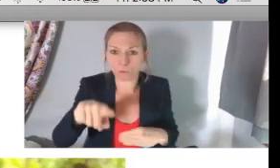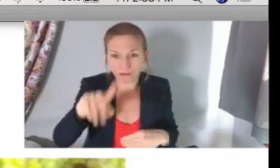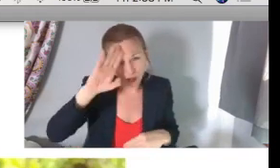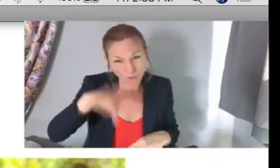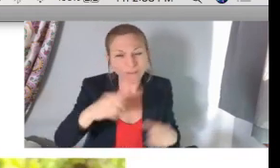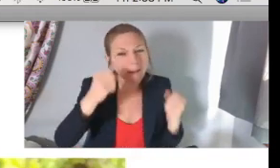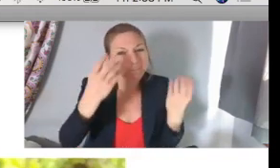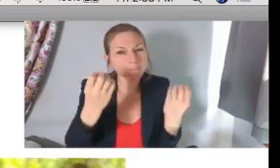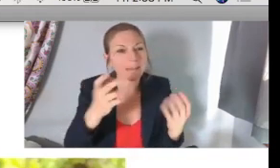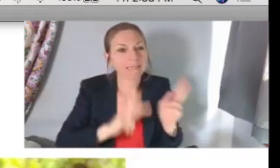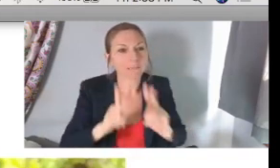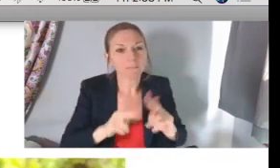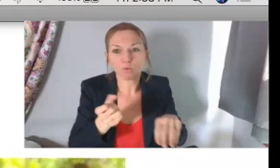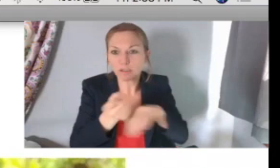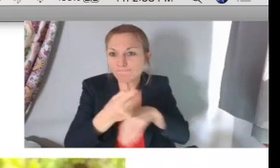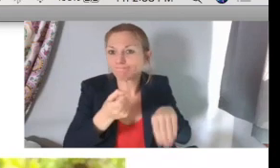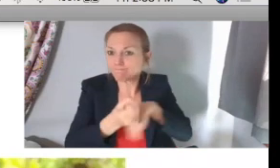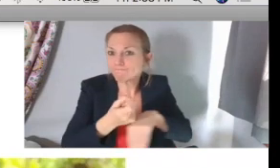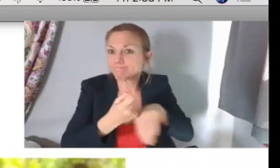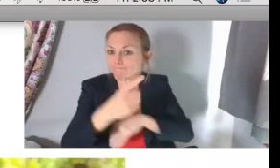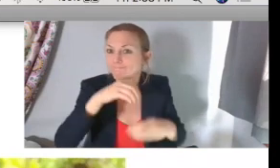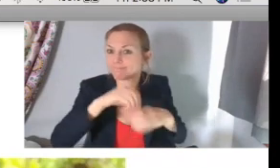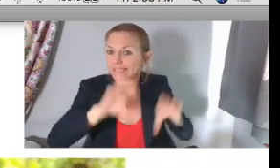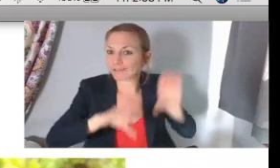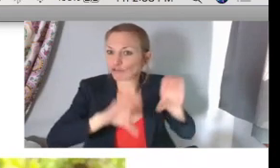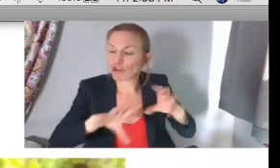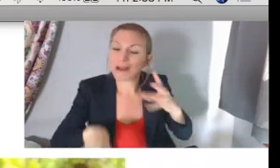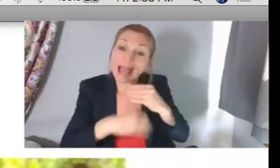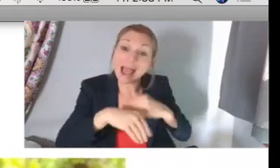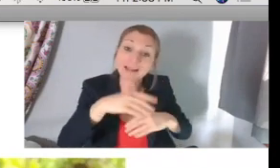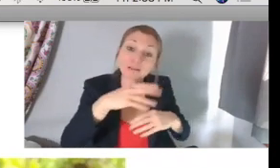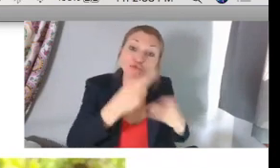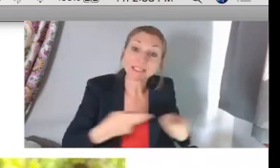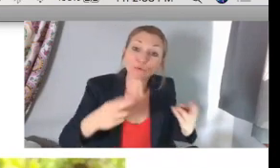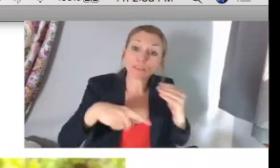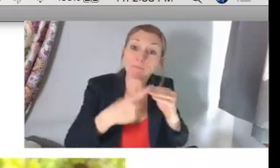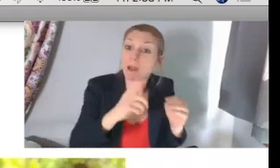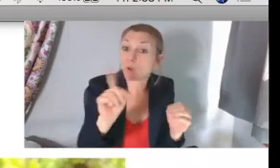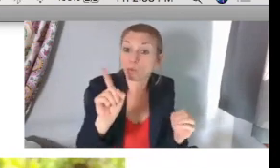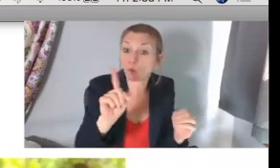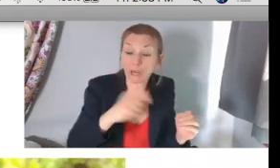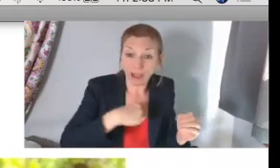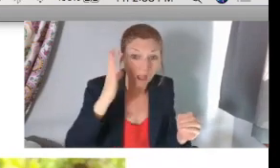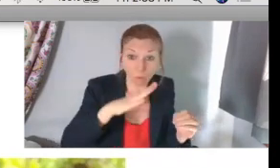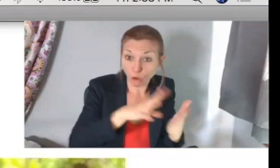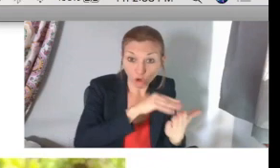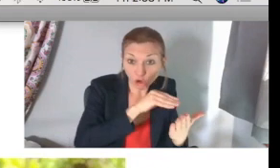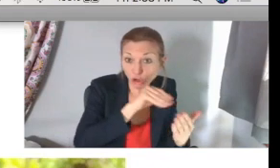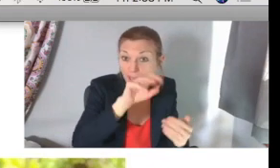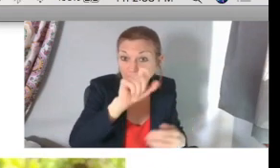throughout various resources on learning ASL, particularly in a remote